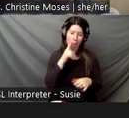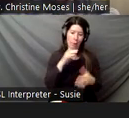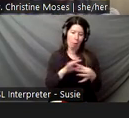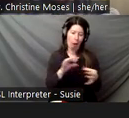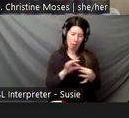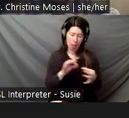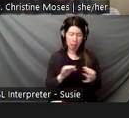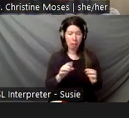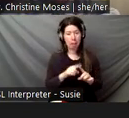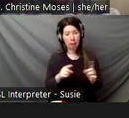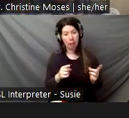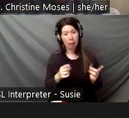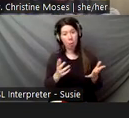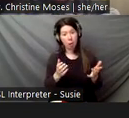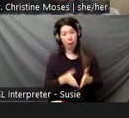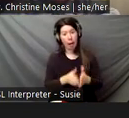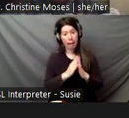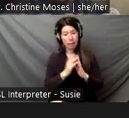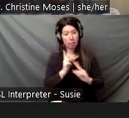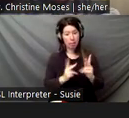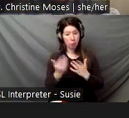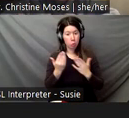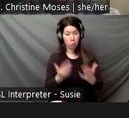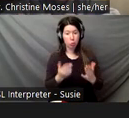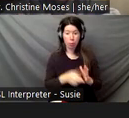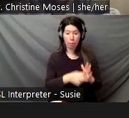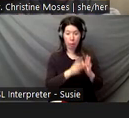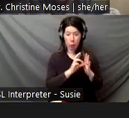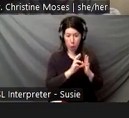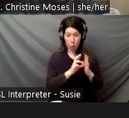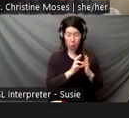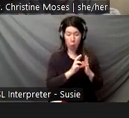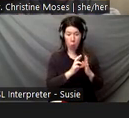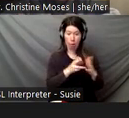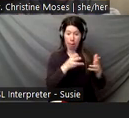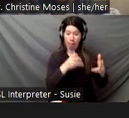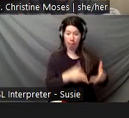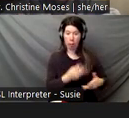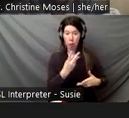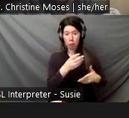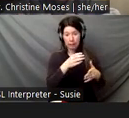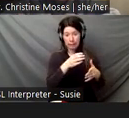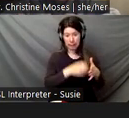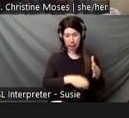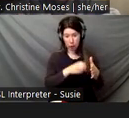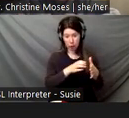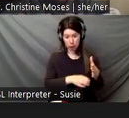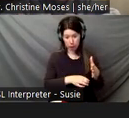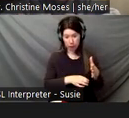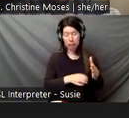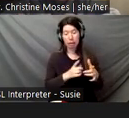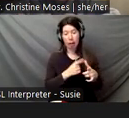ask folks to review the following 2 sections and